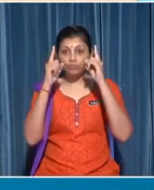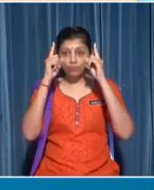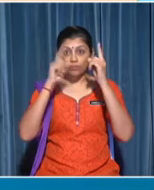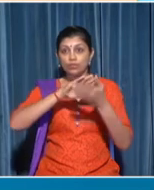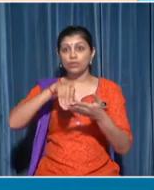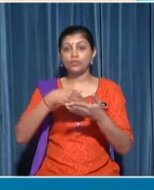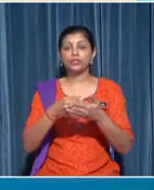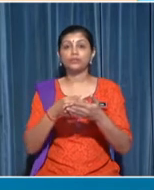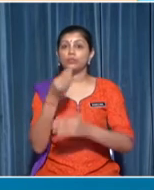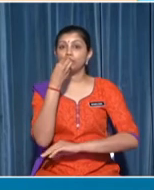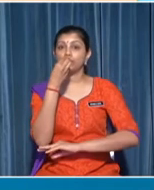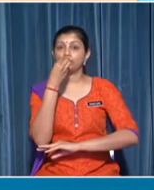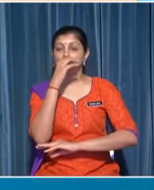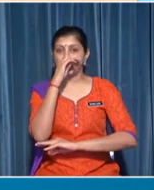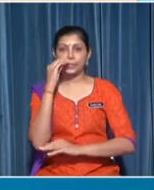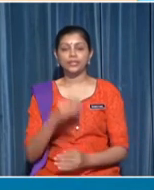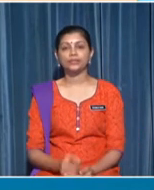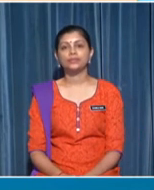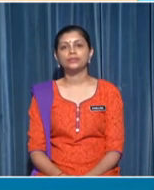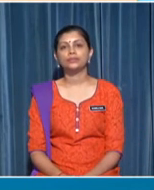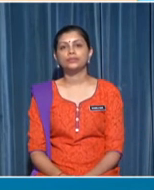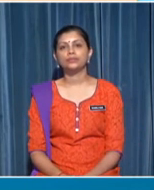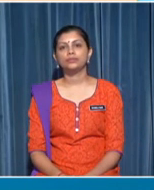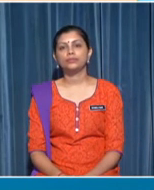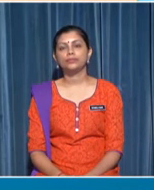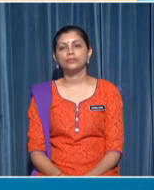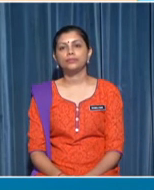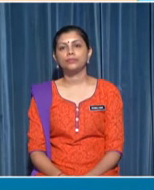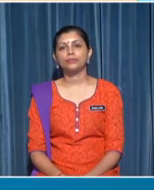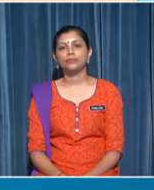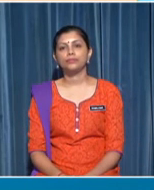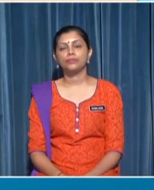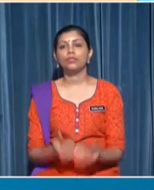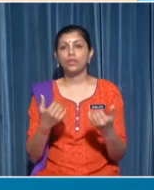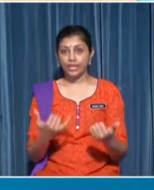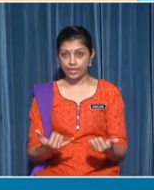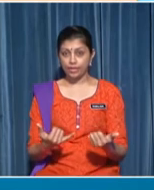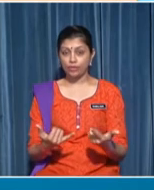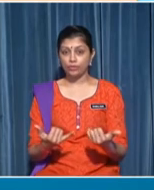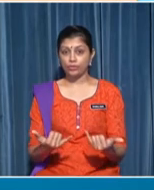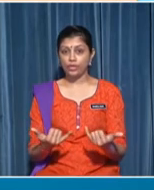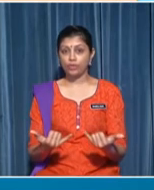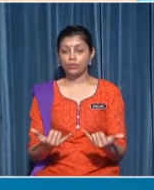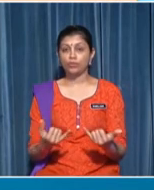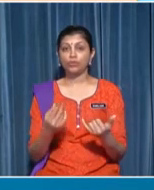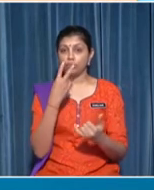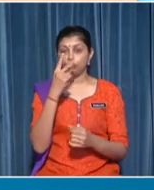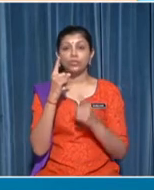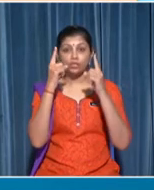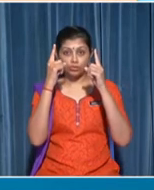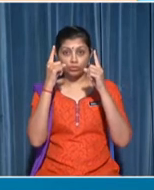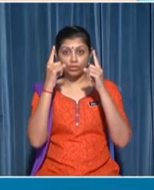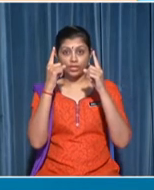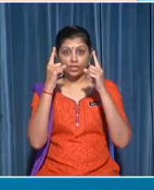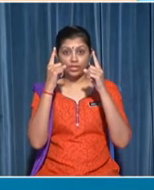mouth. Okay, now, next is a transparent tube. Here, I will